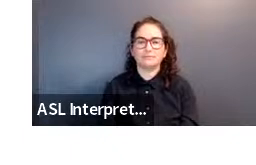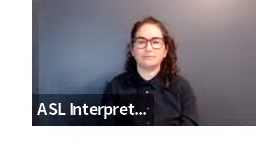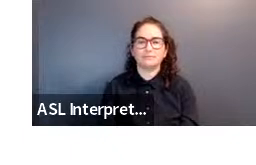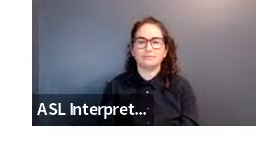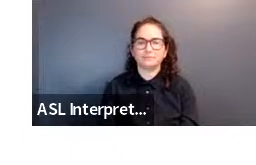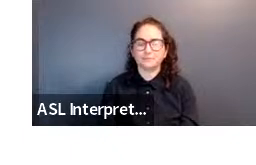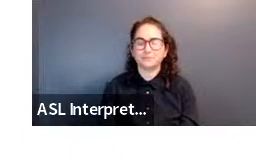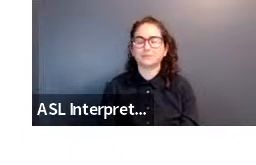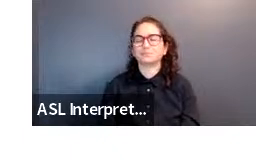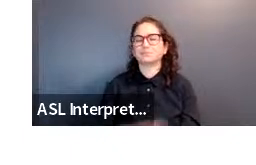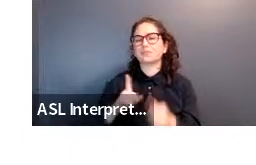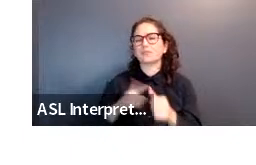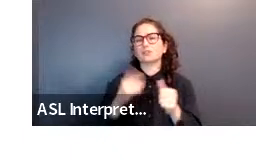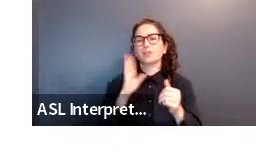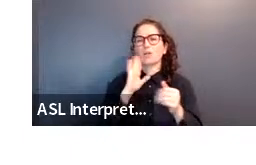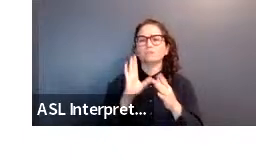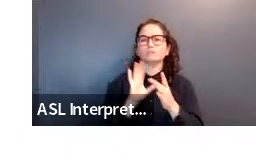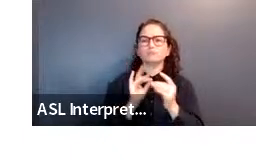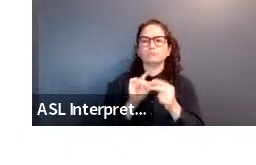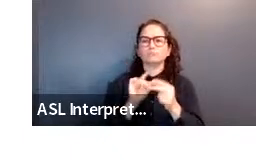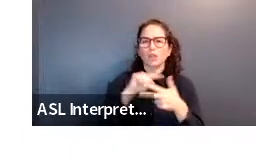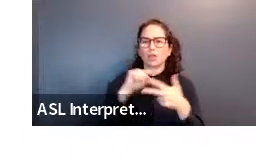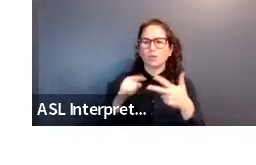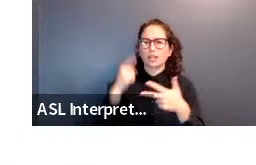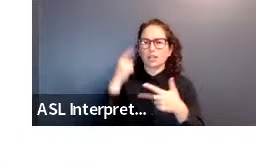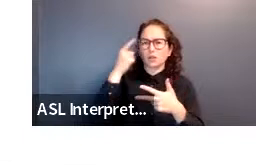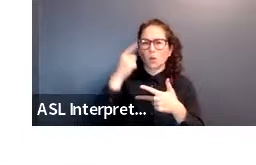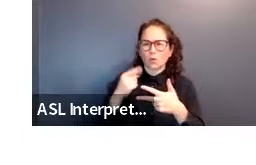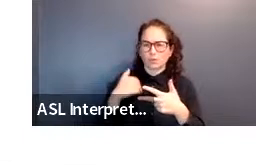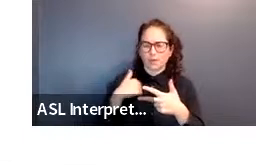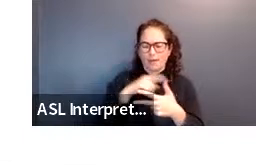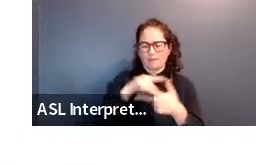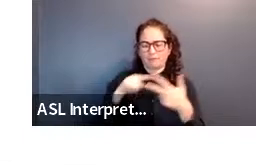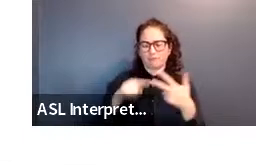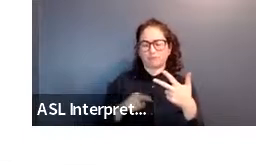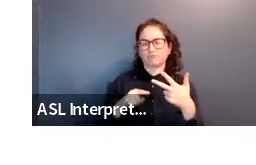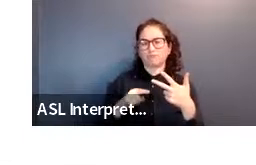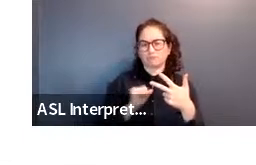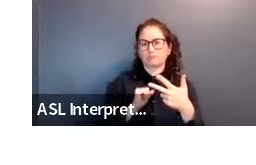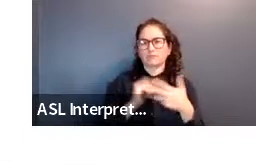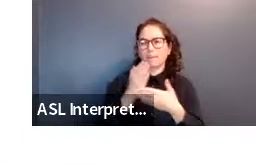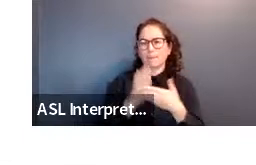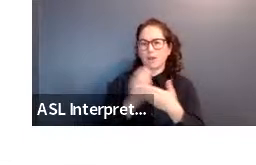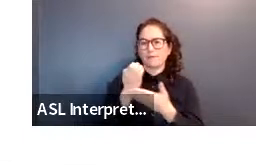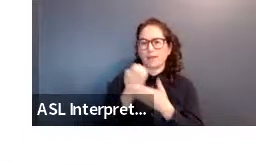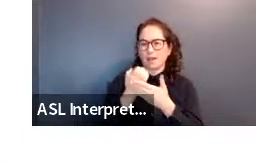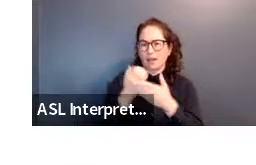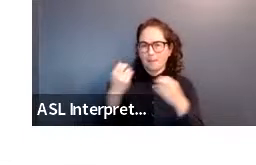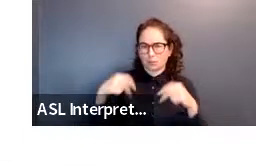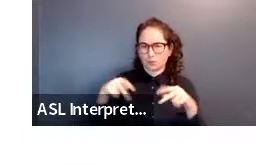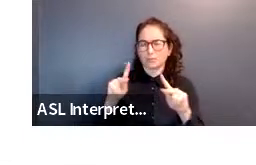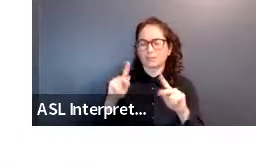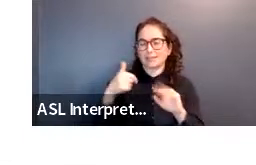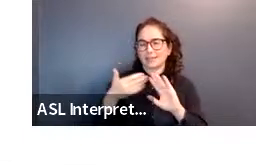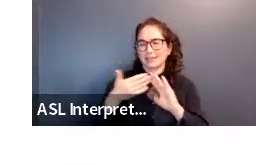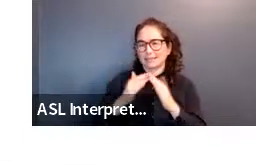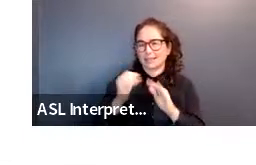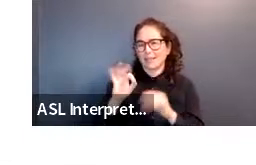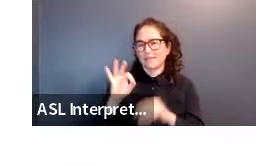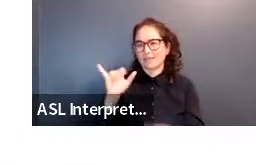I'll first outline 3 main goals that we have as part of economic opportunity in the city of